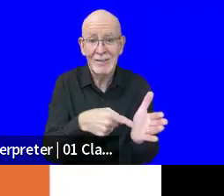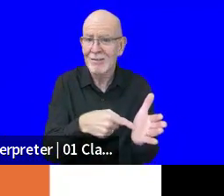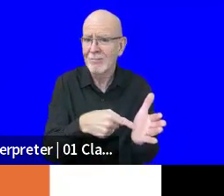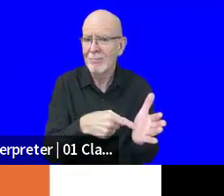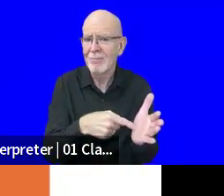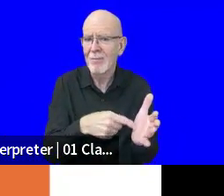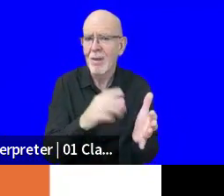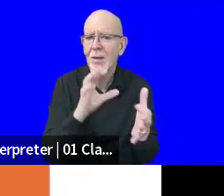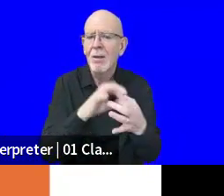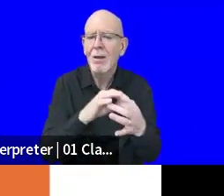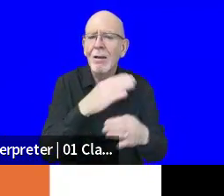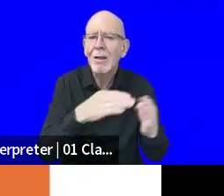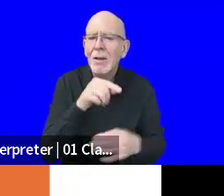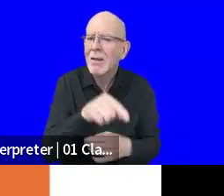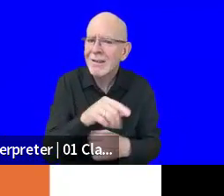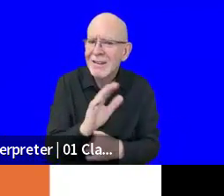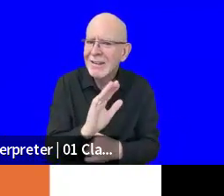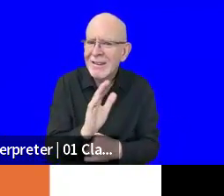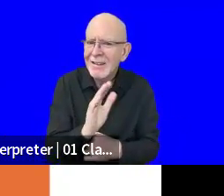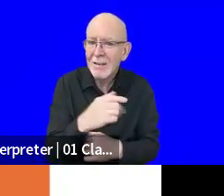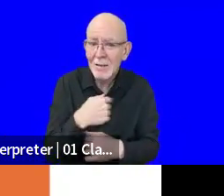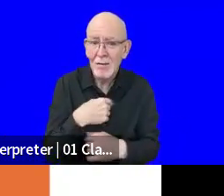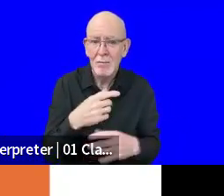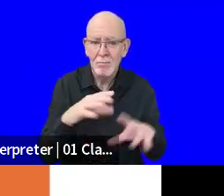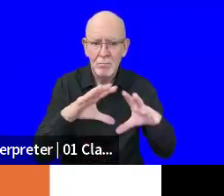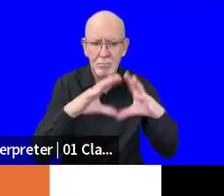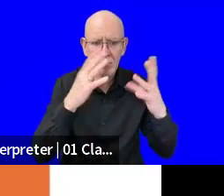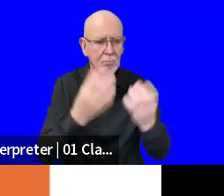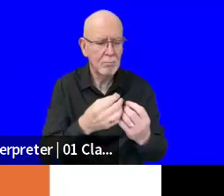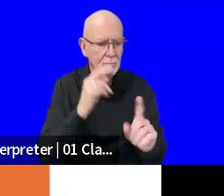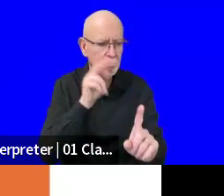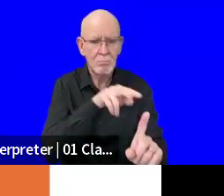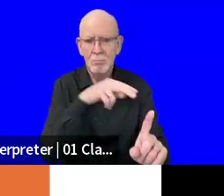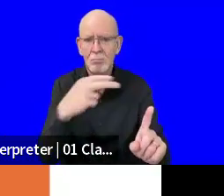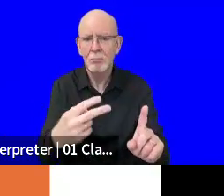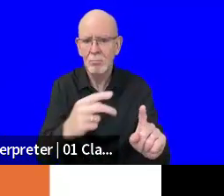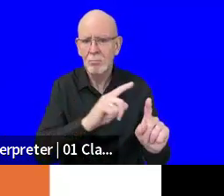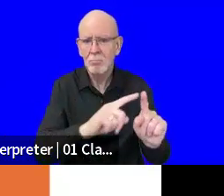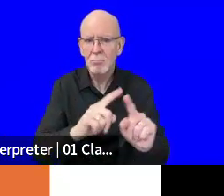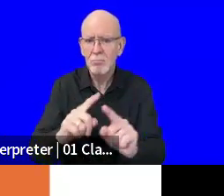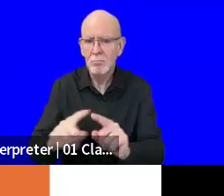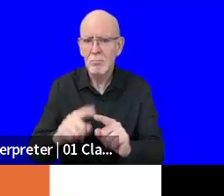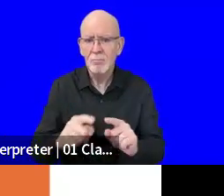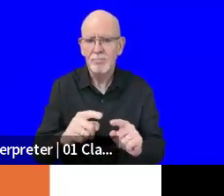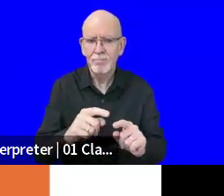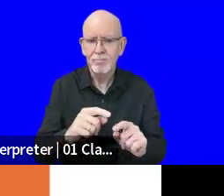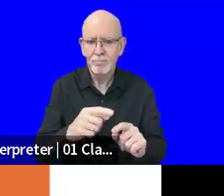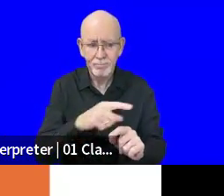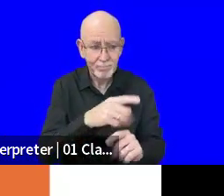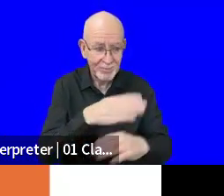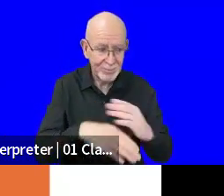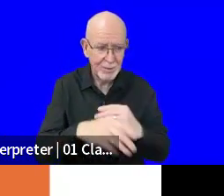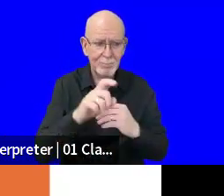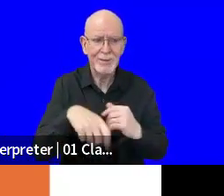of extra things that people with disabilities need to spend money on in order to be living in an equal